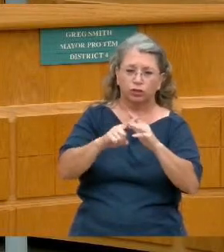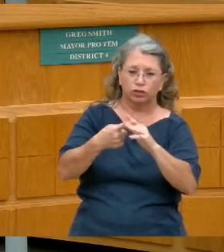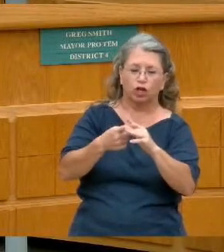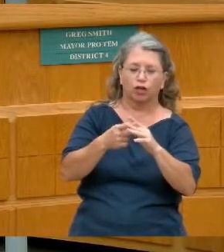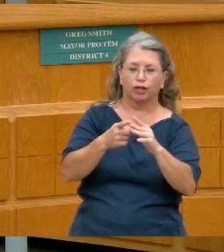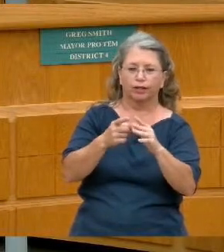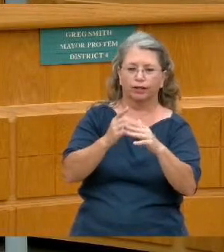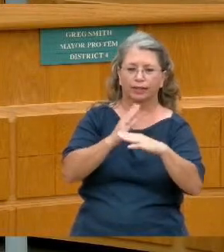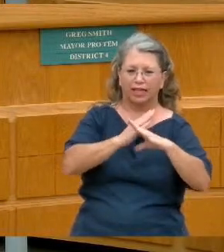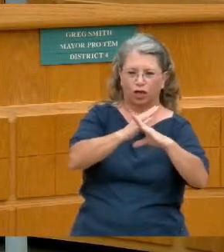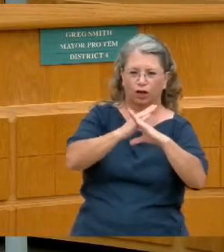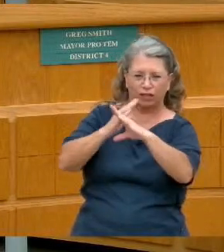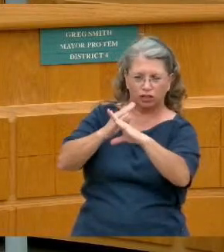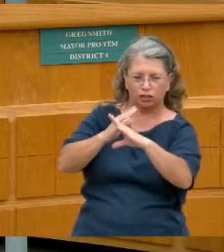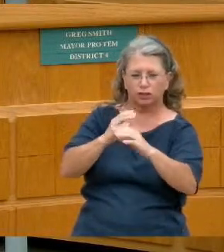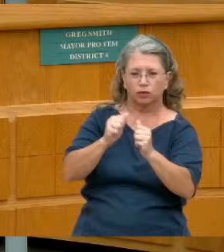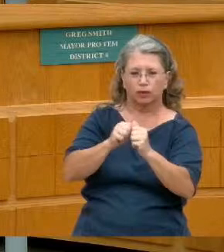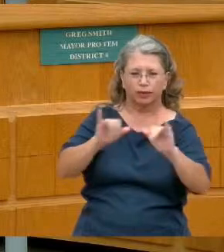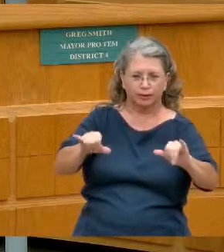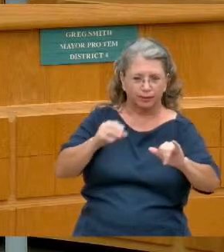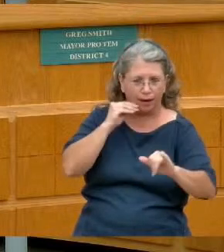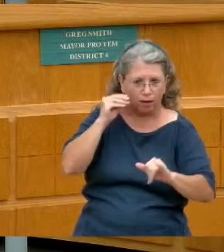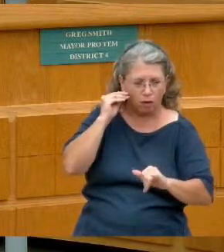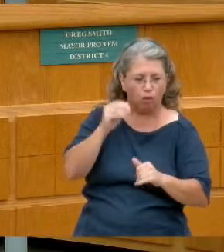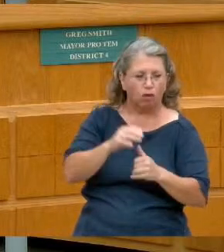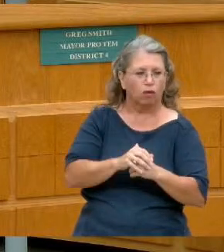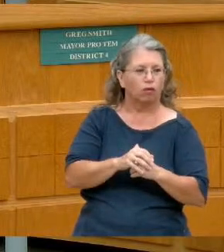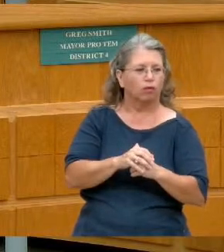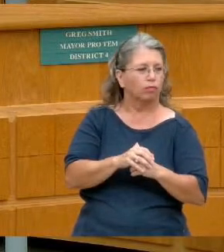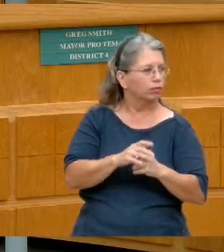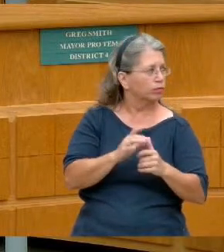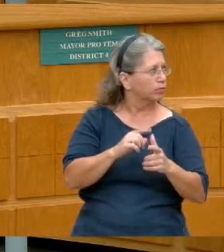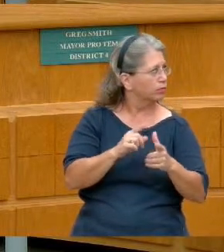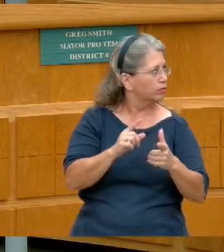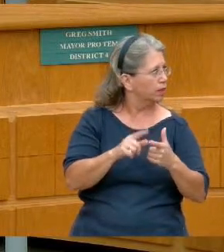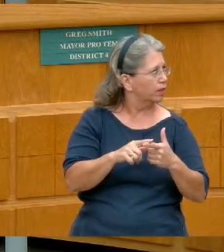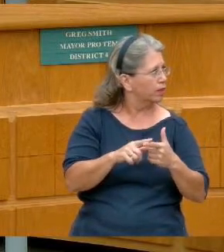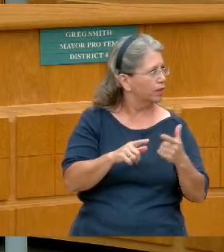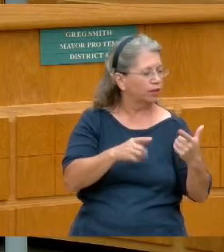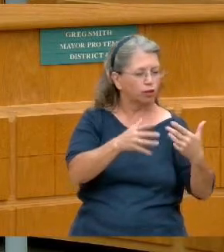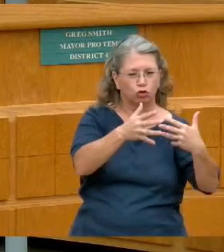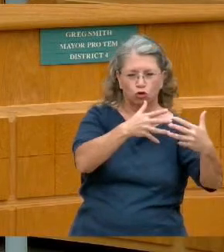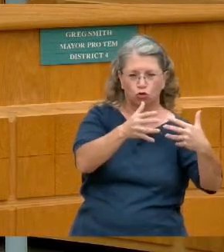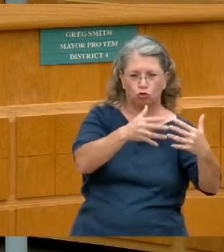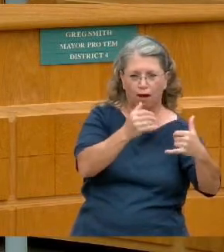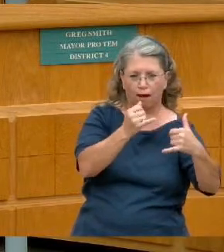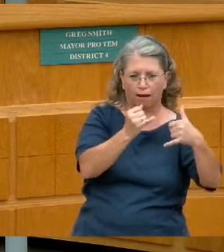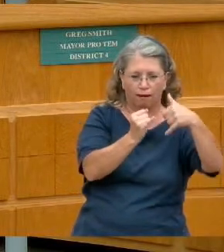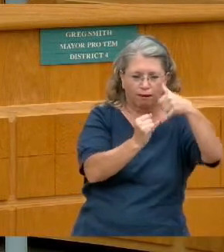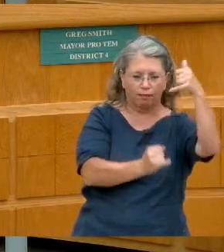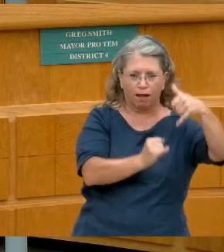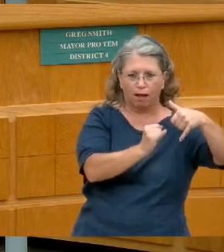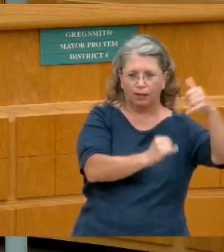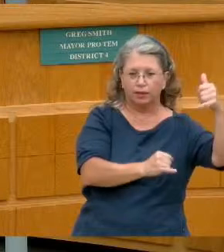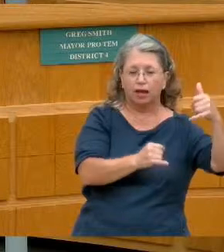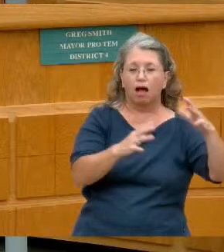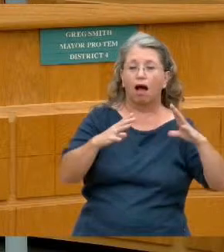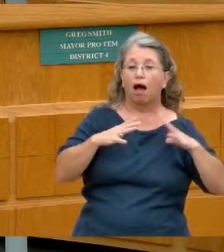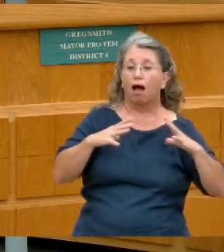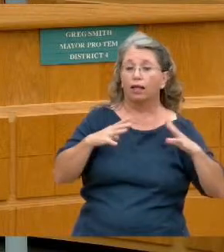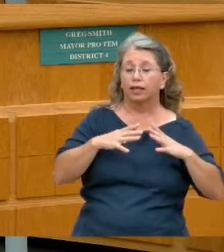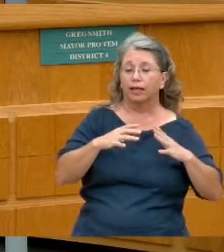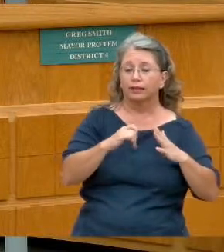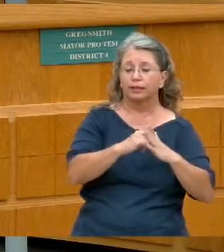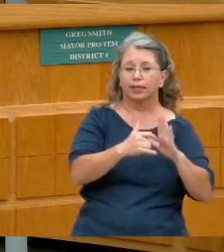the relaxation of that with Open Texas. And then the other two gray lines are major holidays which marked a change in